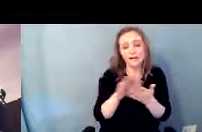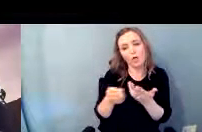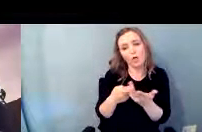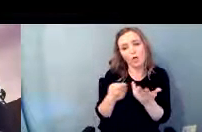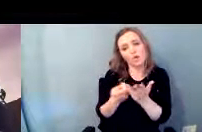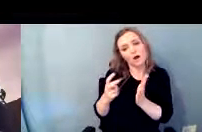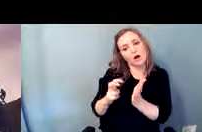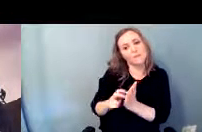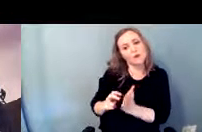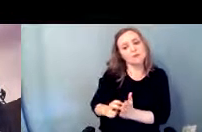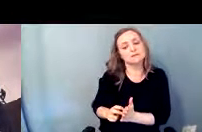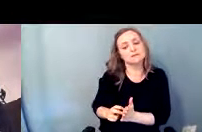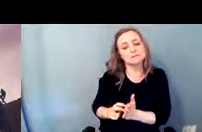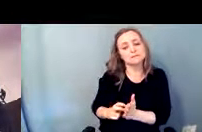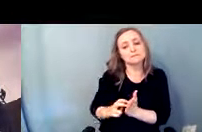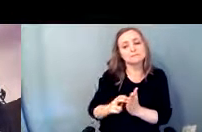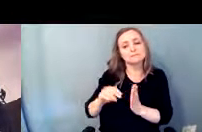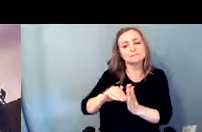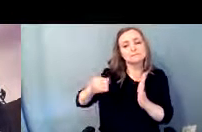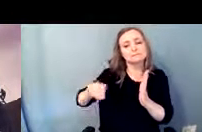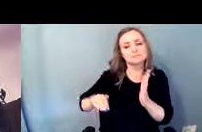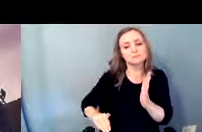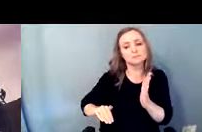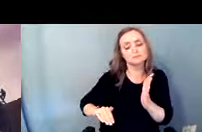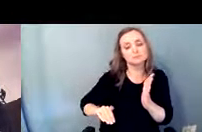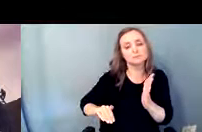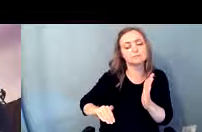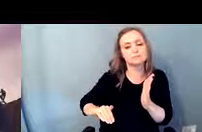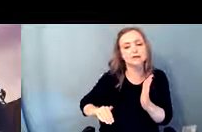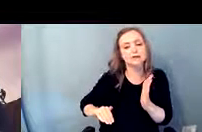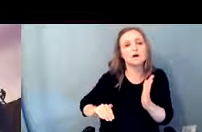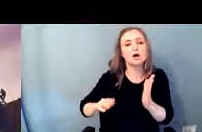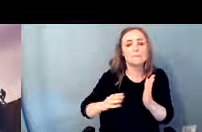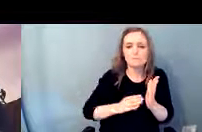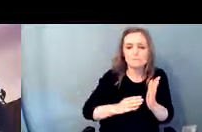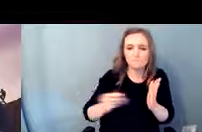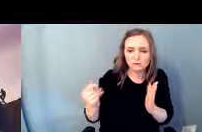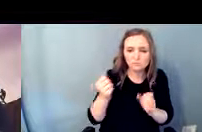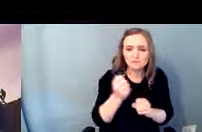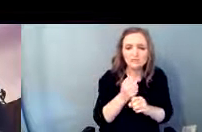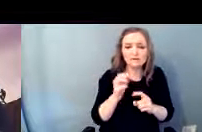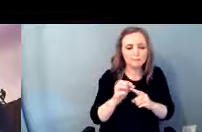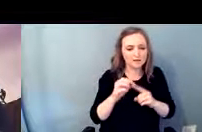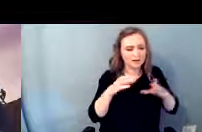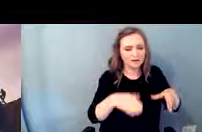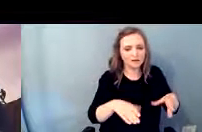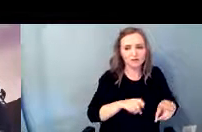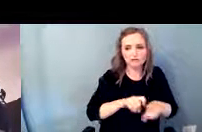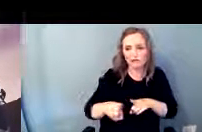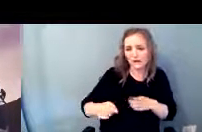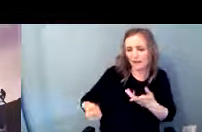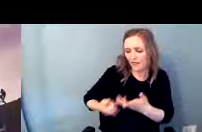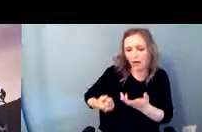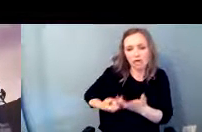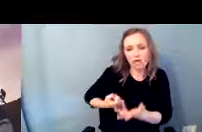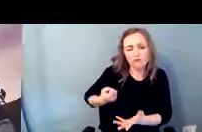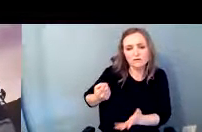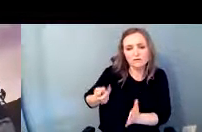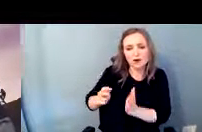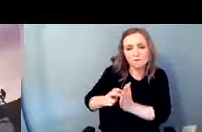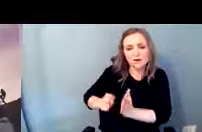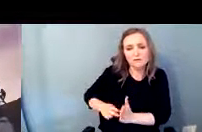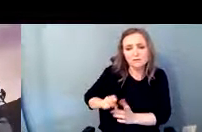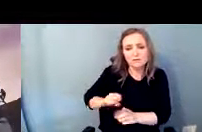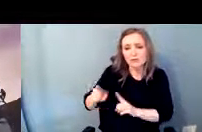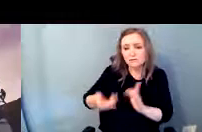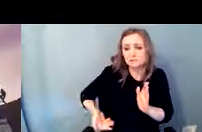I think most practices tried to continue that work as much as possible, but certainly I think it's fair to say that it was